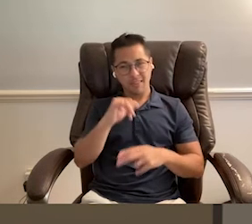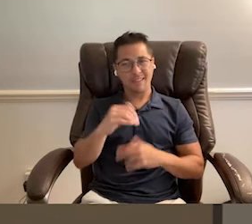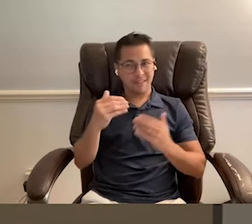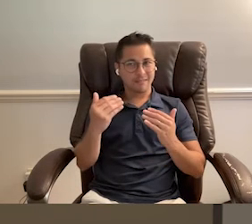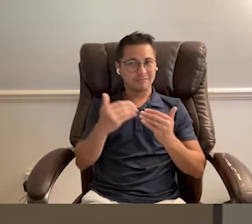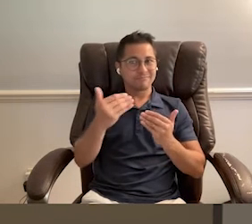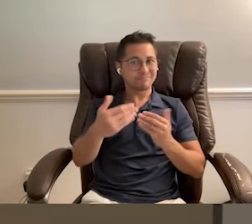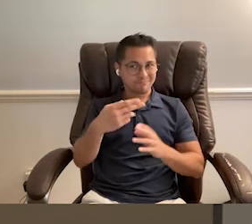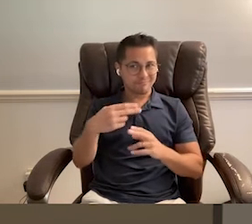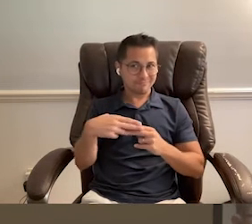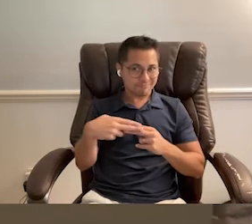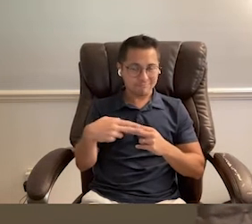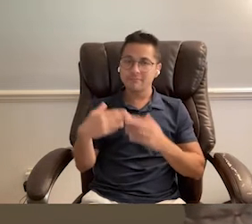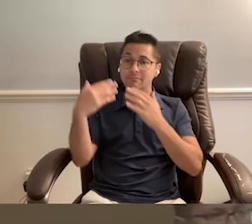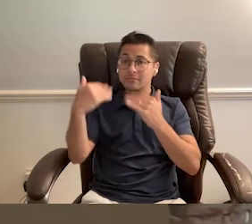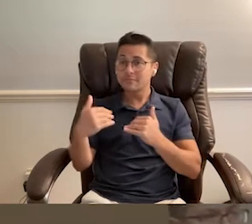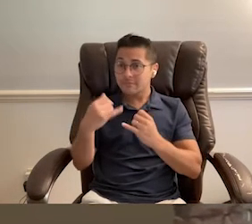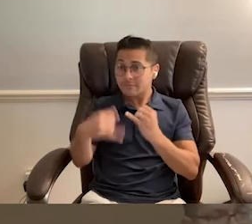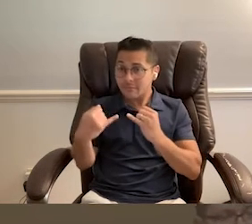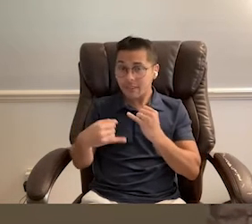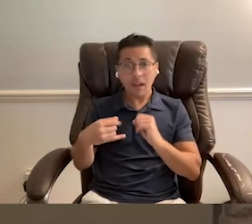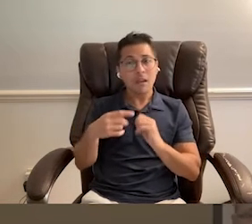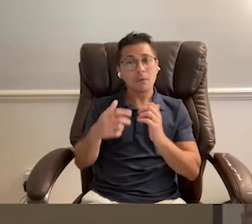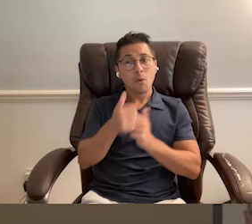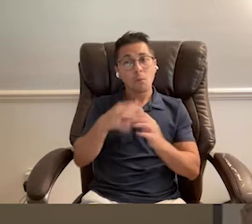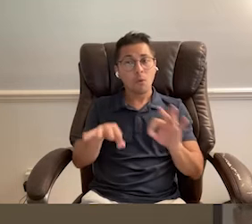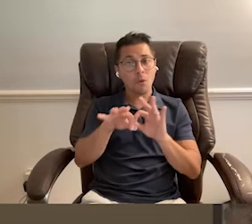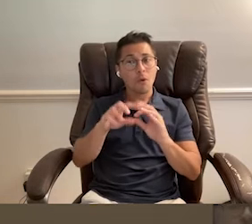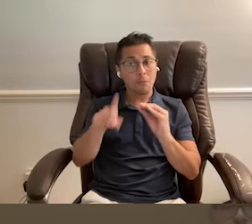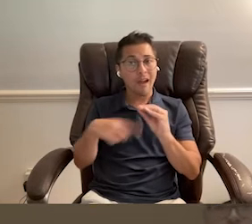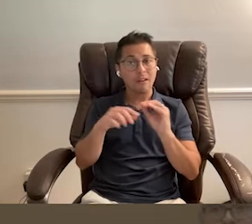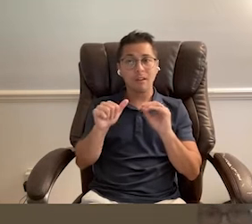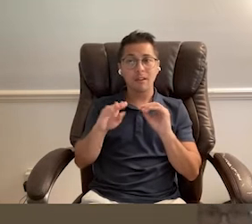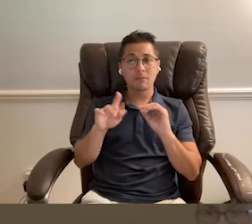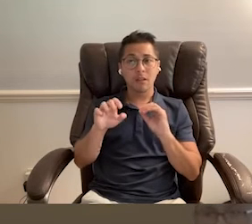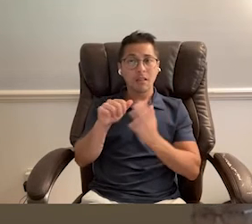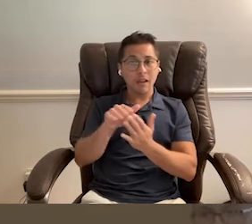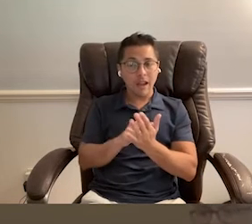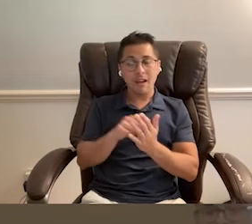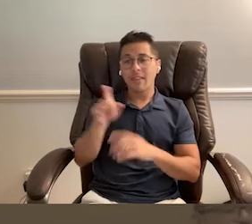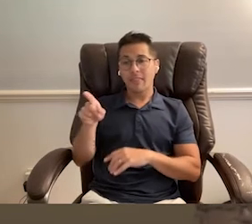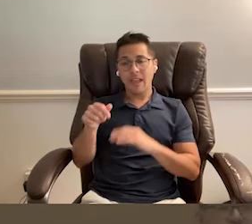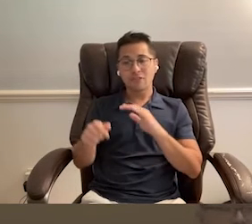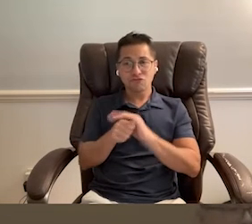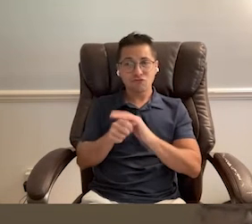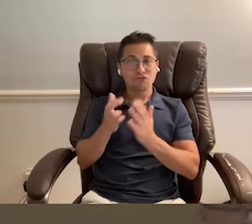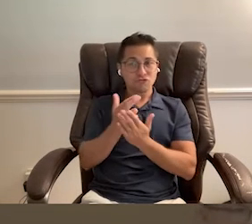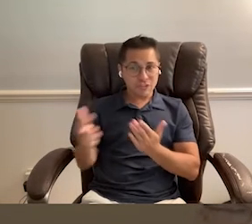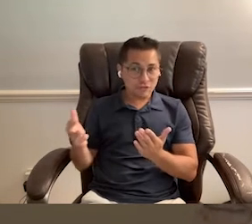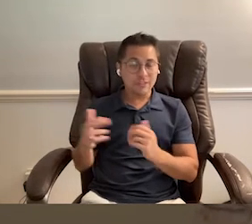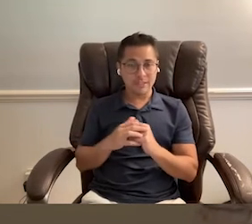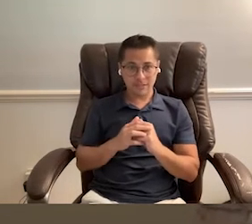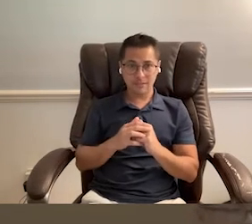then finally, the important thing to know about ABLE accounts is ABLE accounts shelter resources. They do not